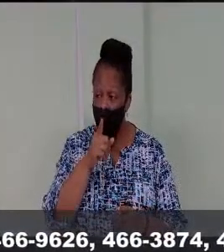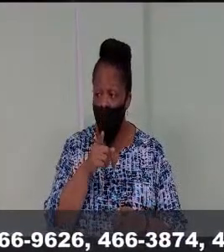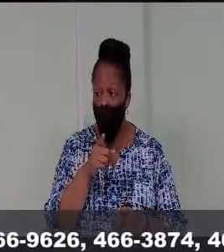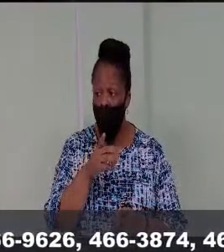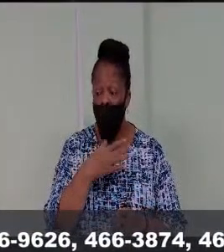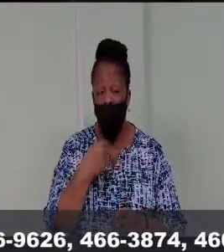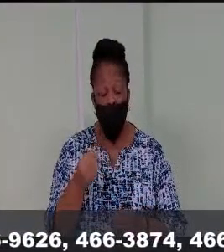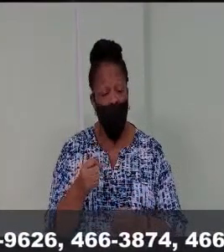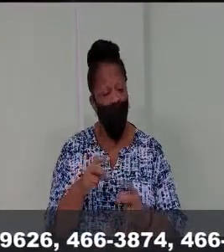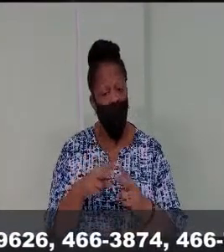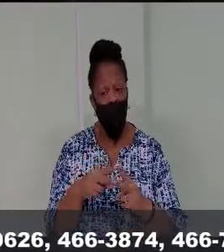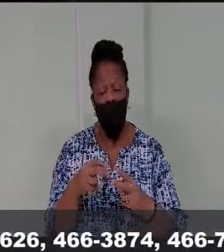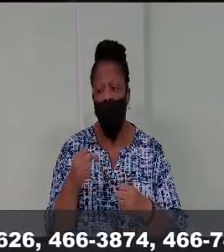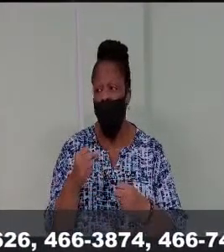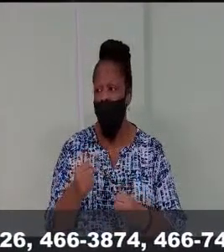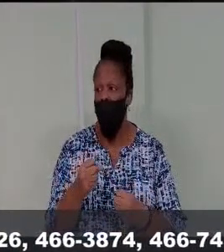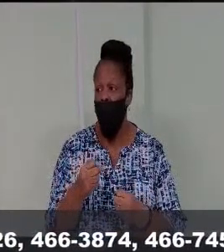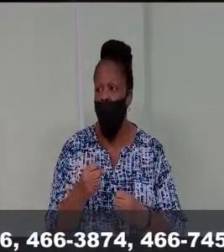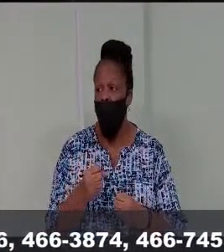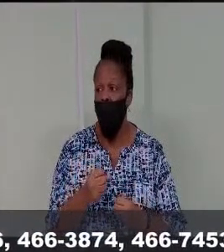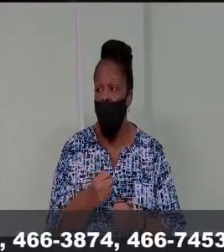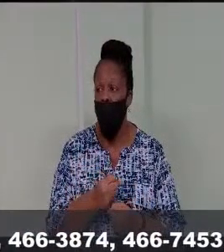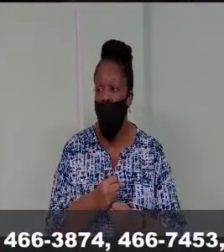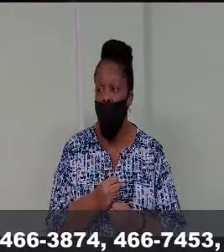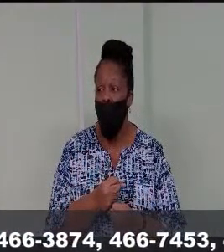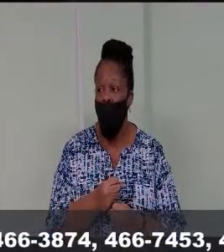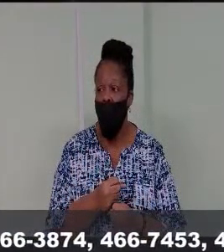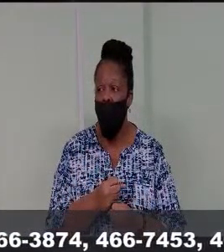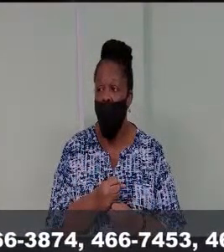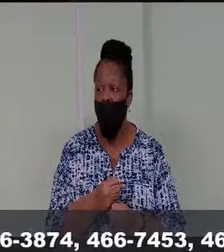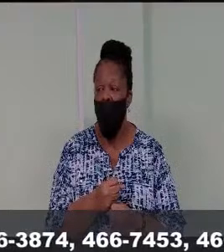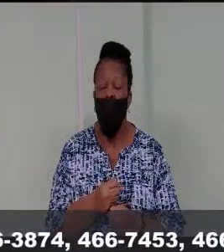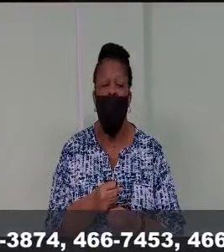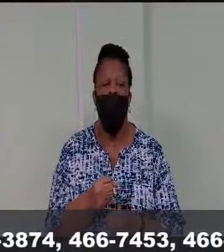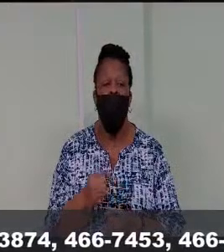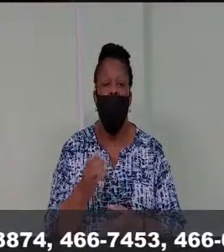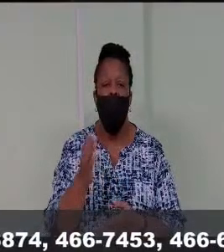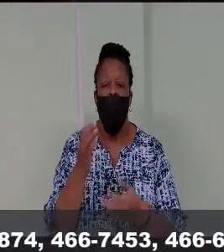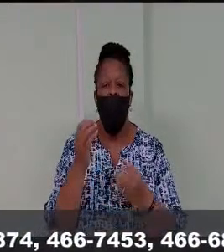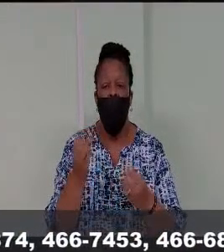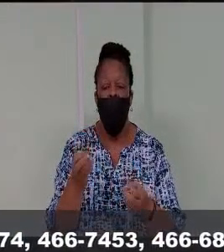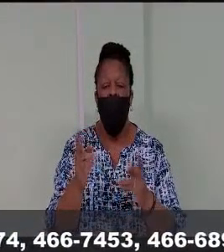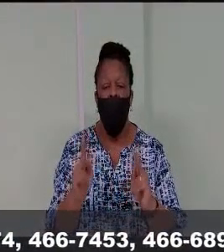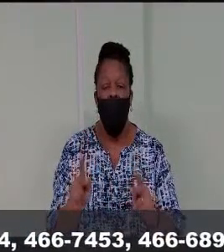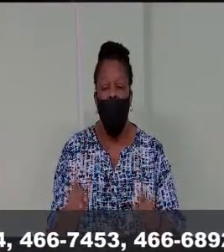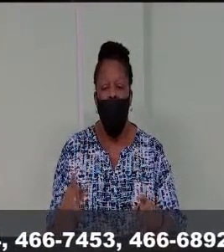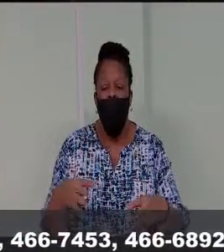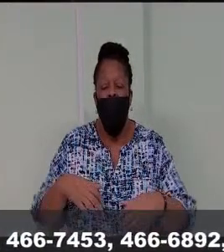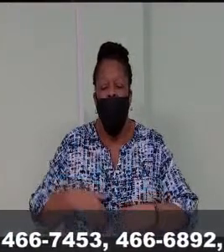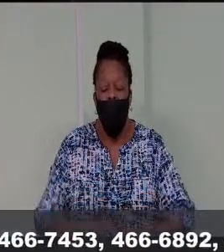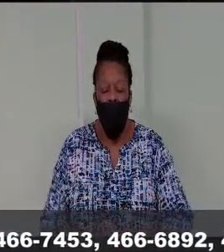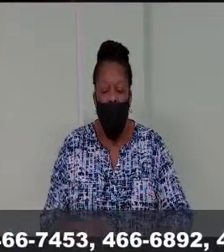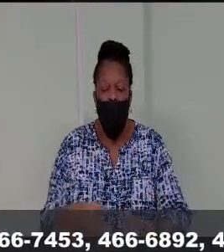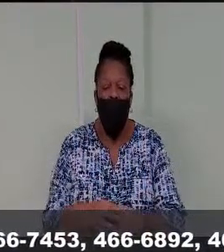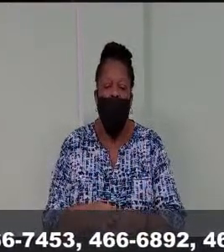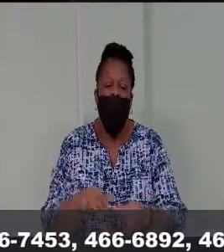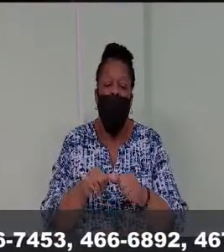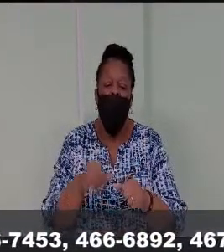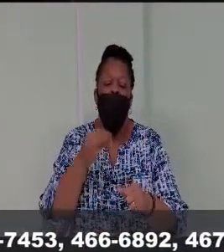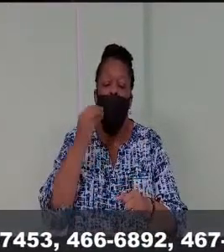basically, persons are getting tired of being locked up. They're tired of having to